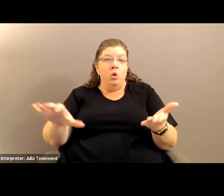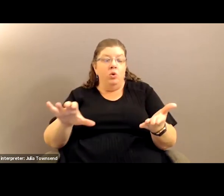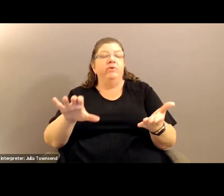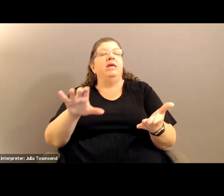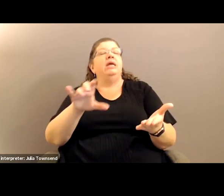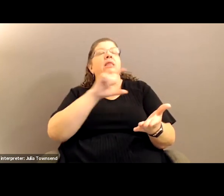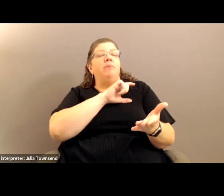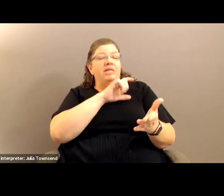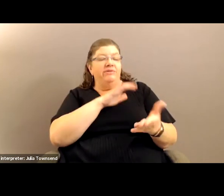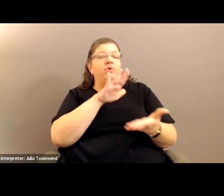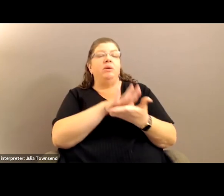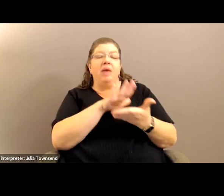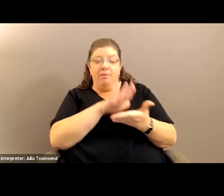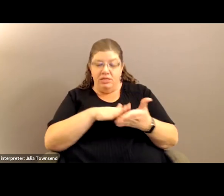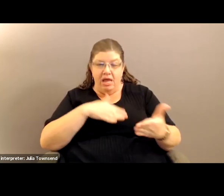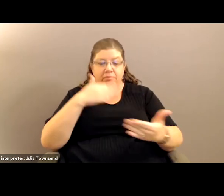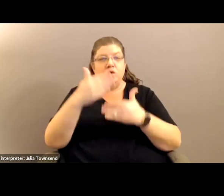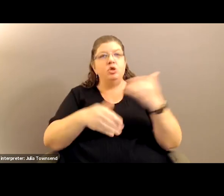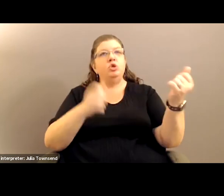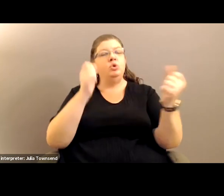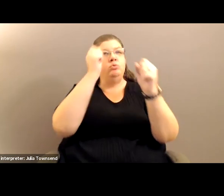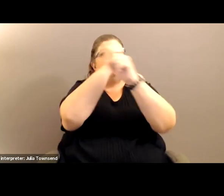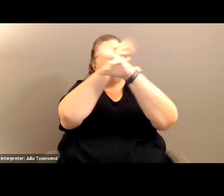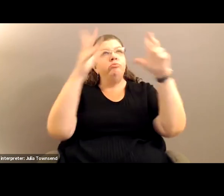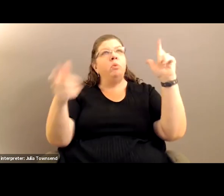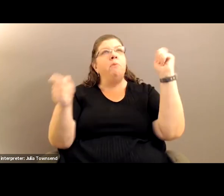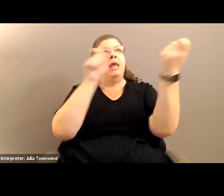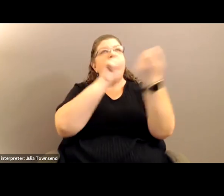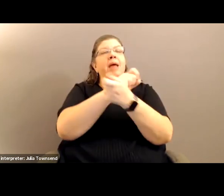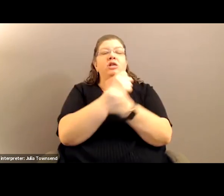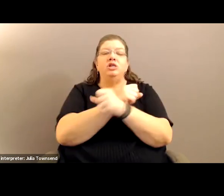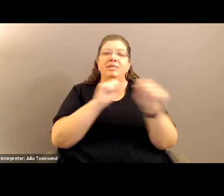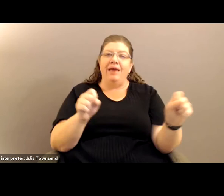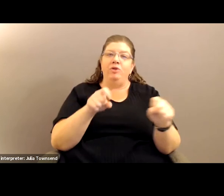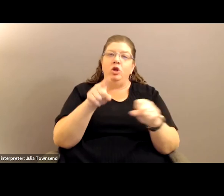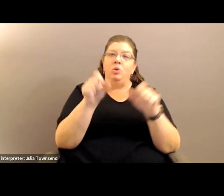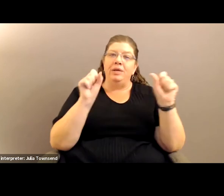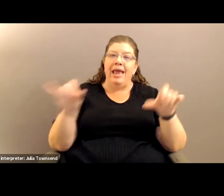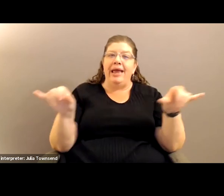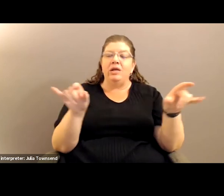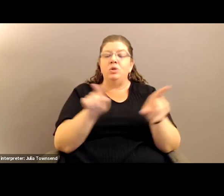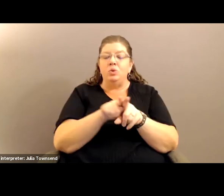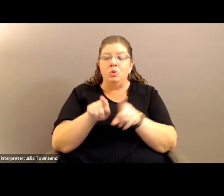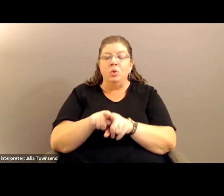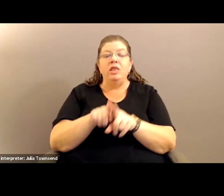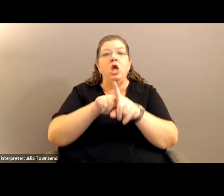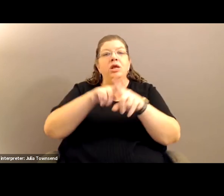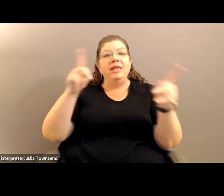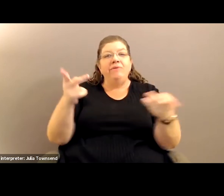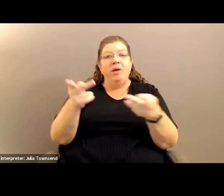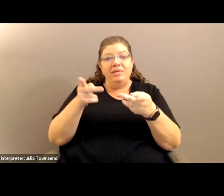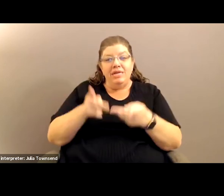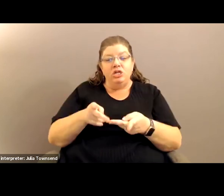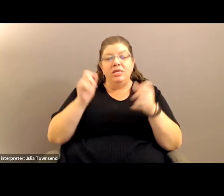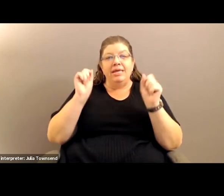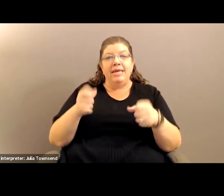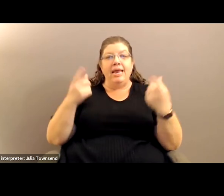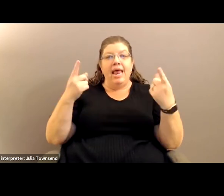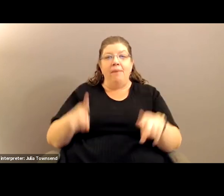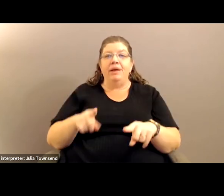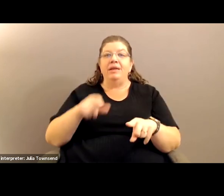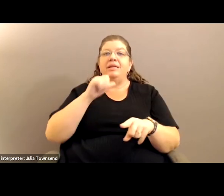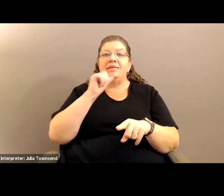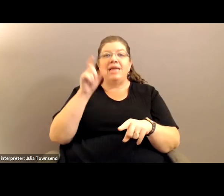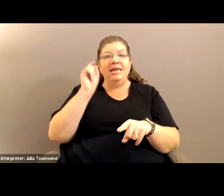they have taken the steps to reimagine safety and you can too there is a totally different liaison position that could happen that doesn't need this amount of